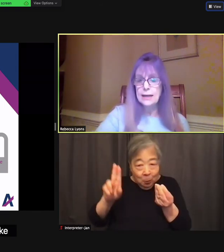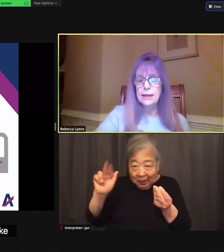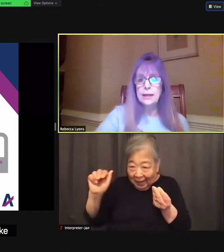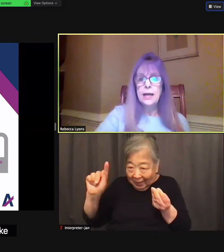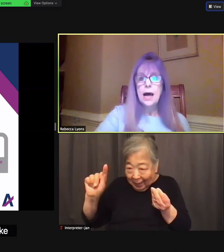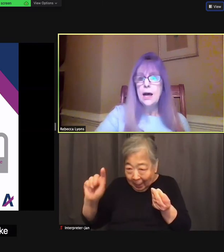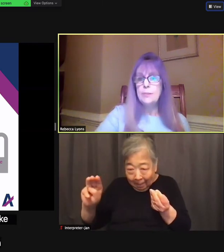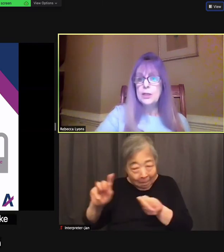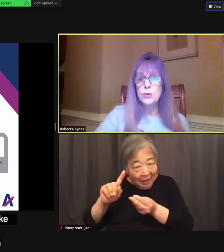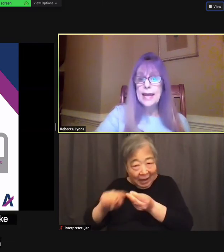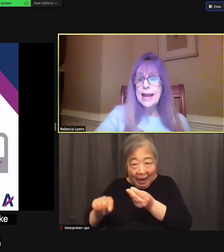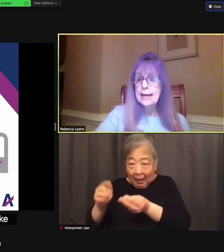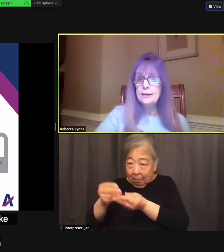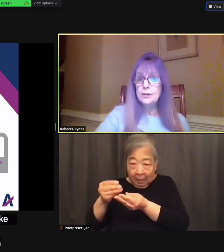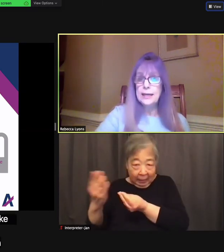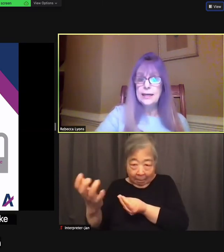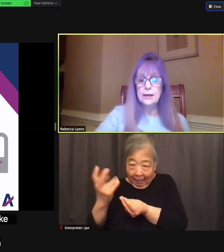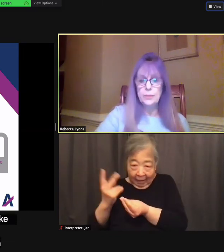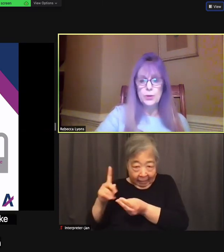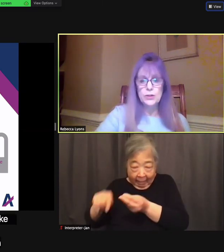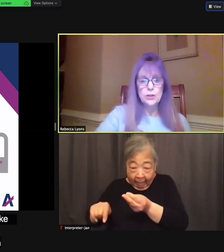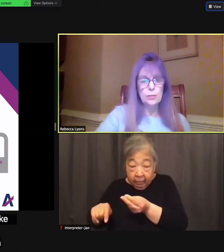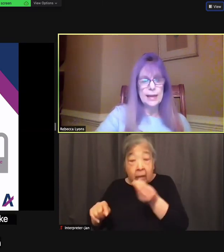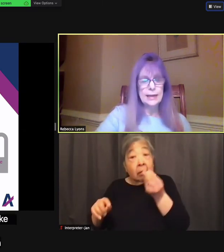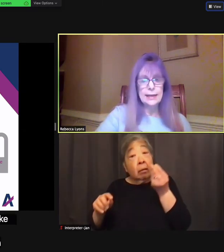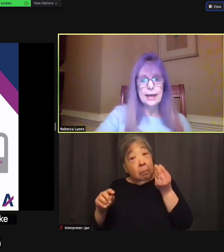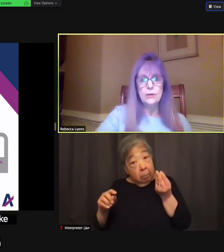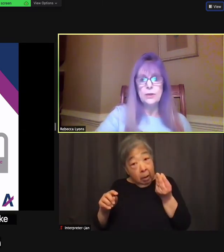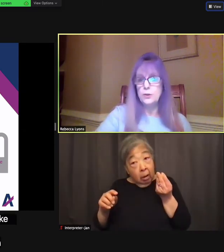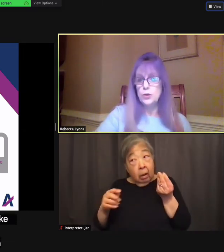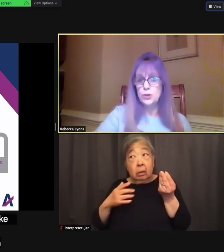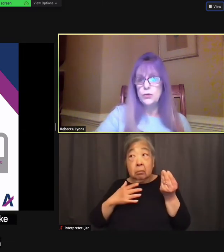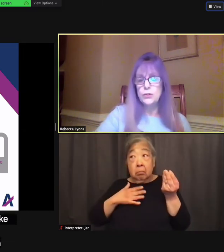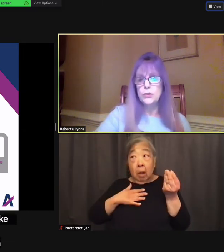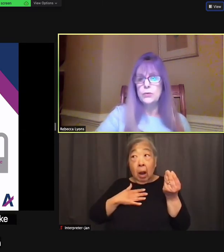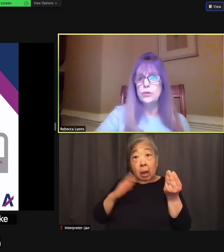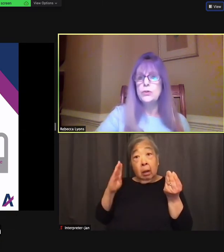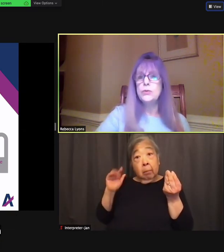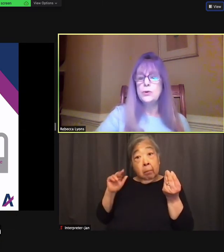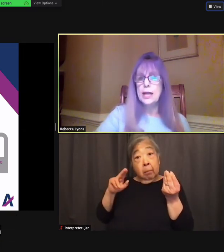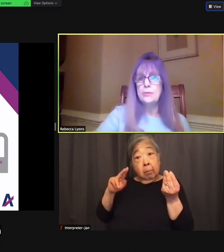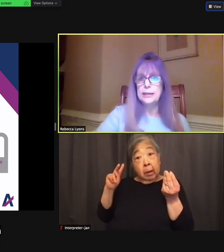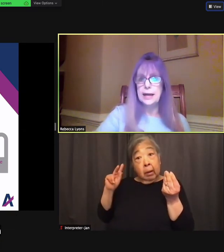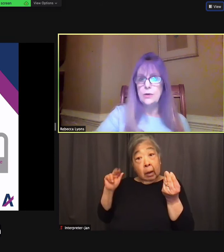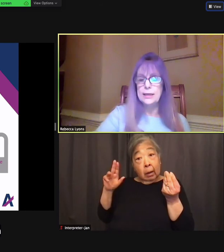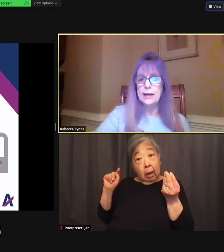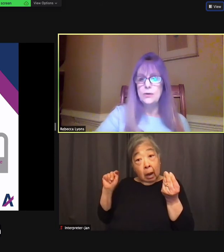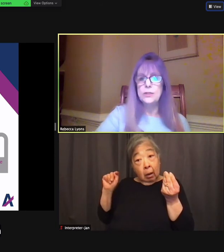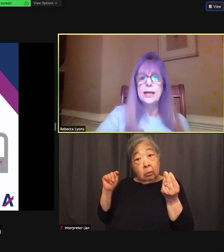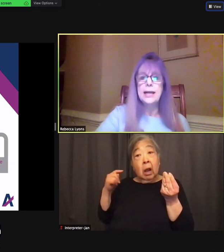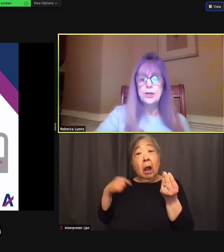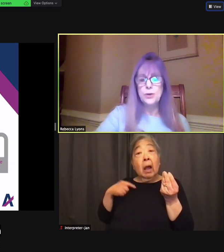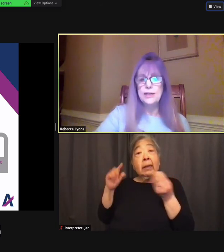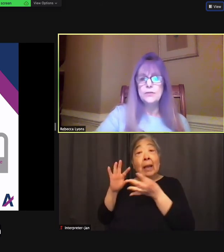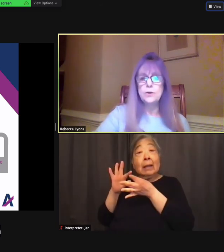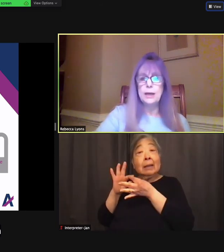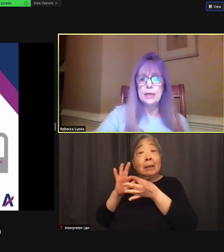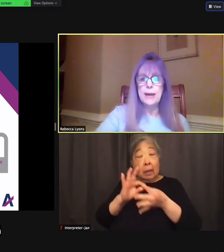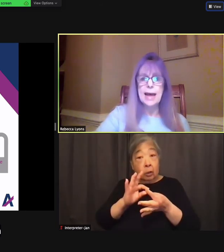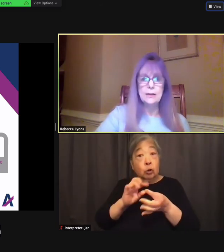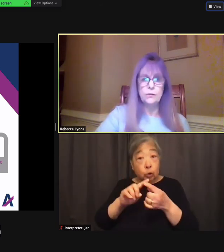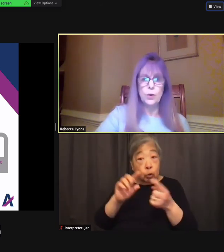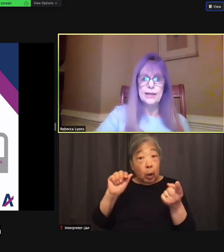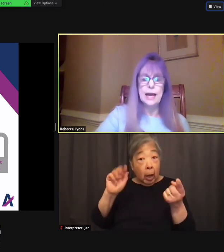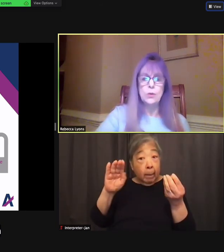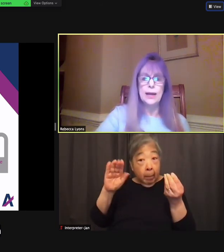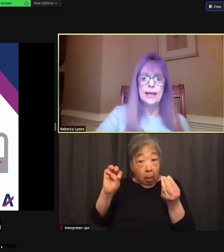back. But you can link a personal bank account if you choose to your ABLEnow account and transfer money